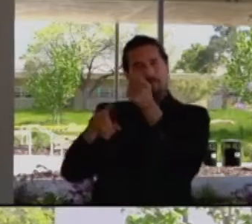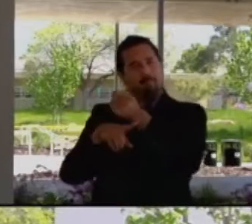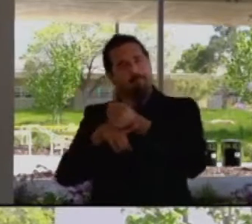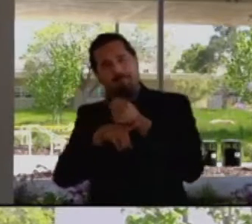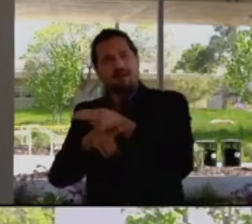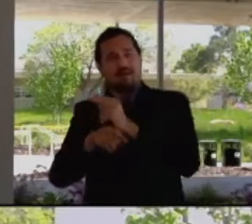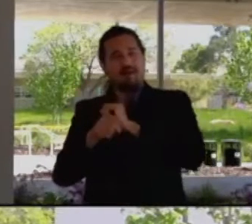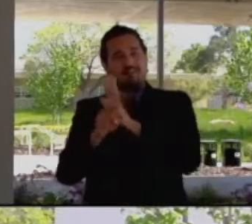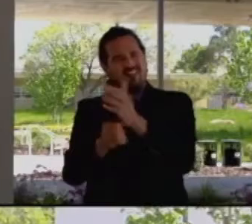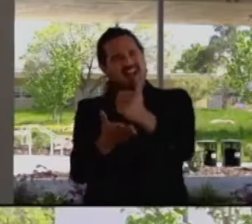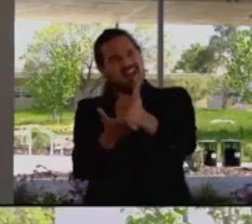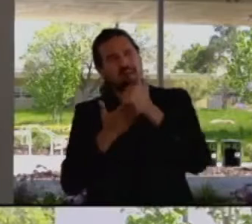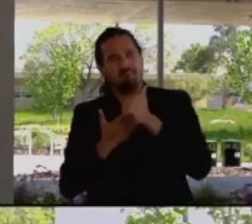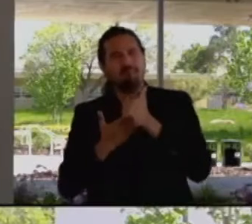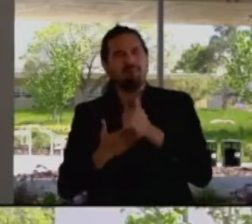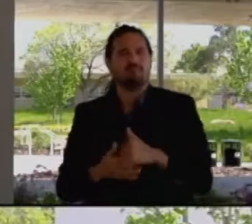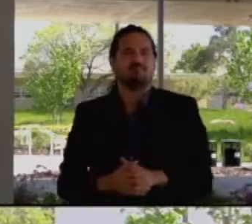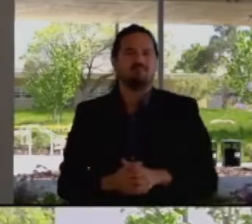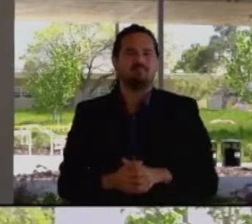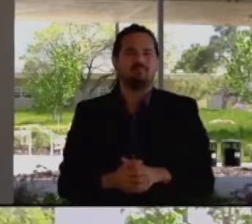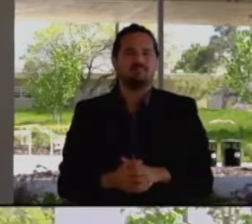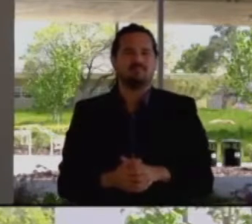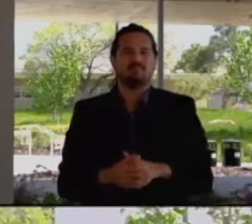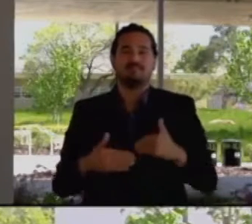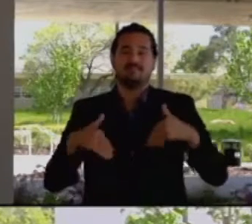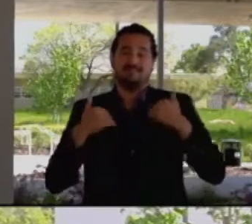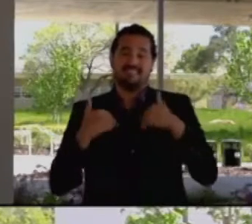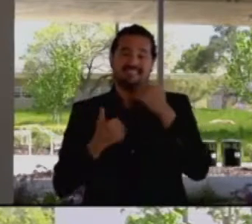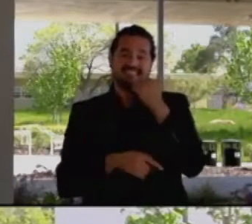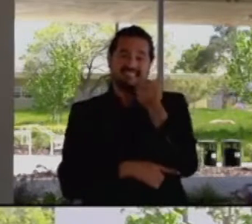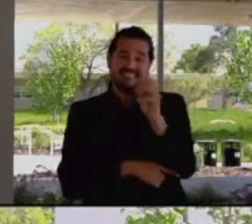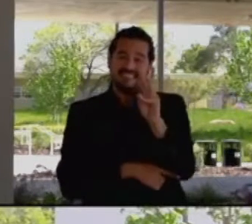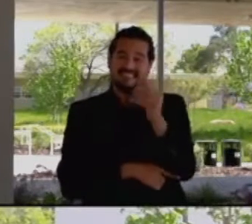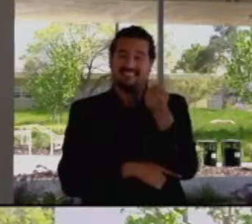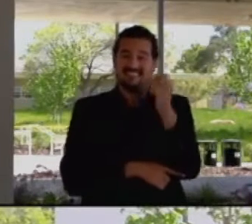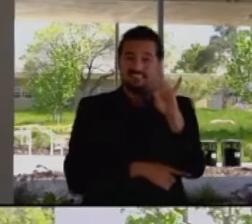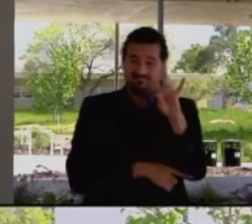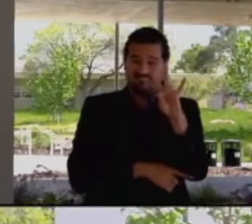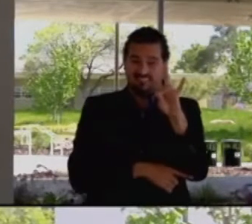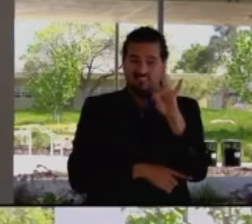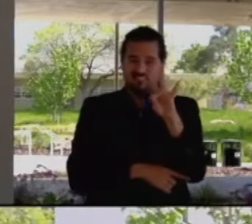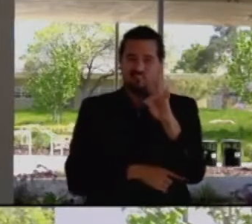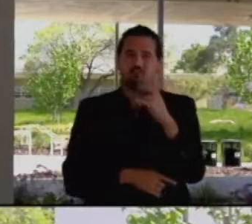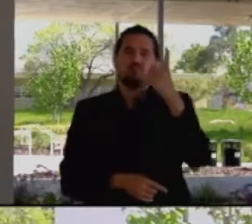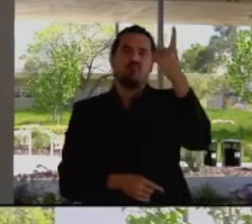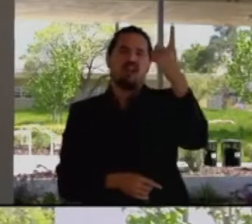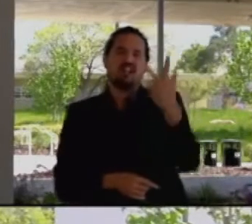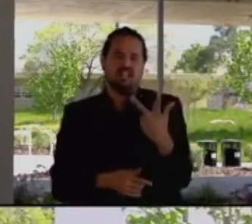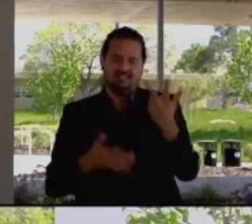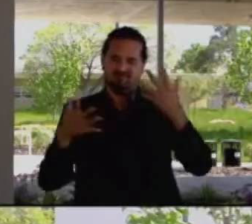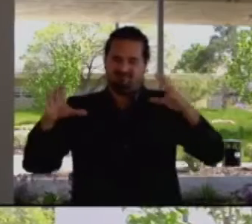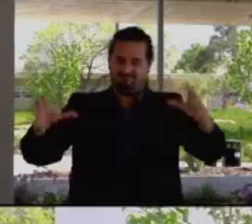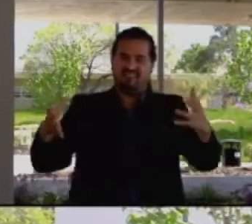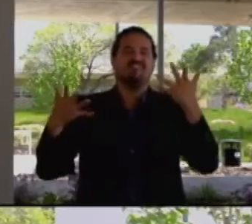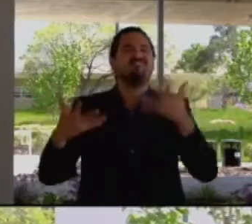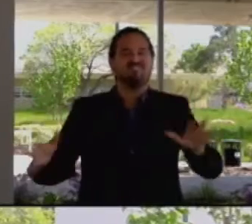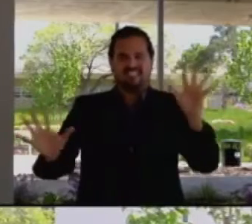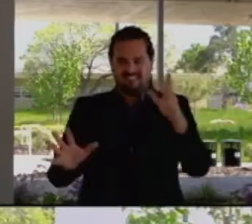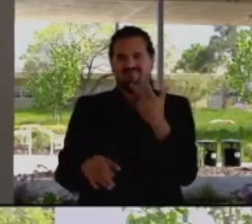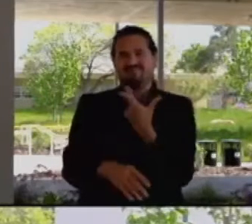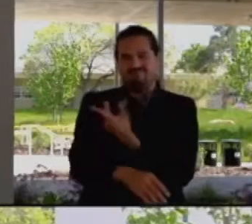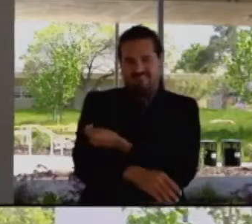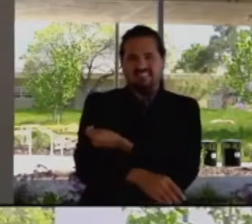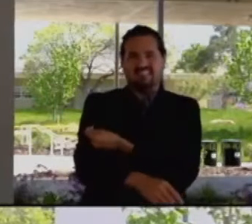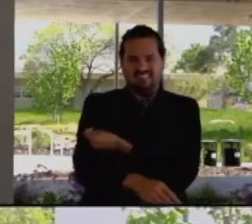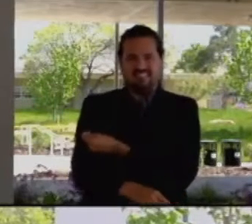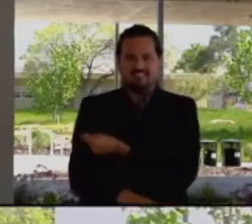and 17, has been vaccinated so far. And that's okay. They just started at the middle of April. But now it's time to step up and